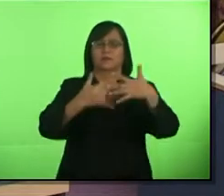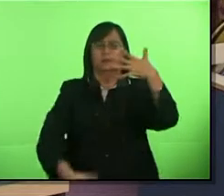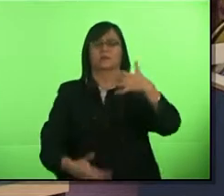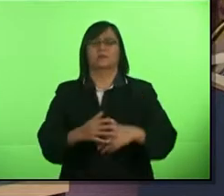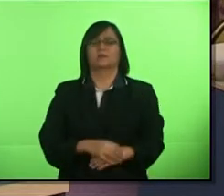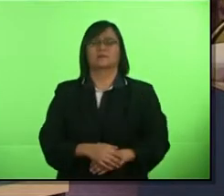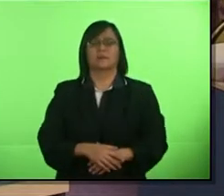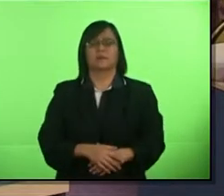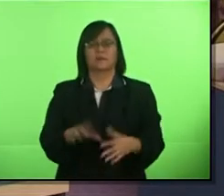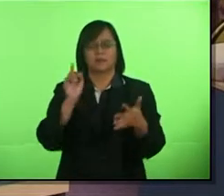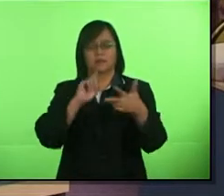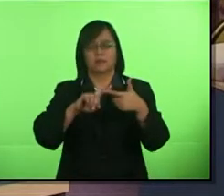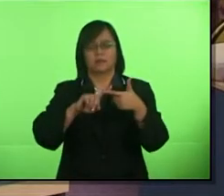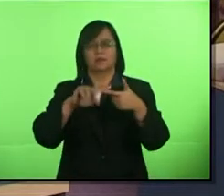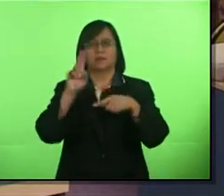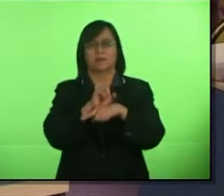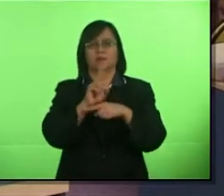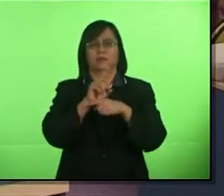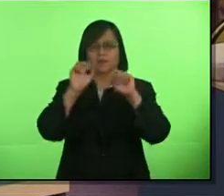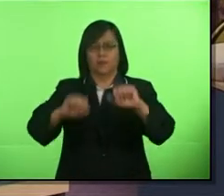one, you can use